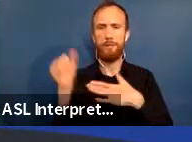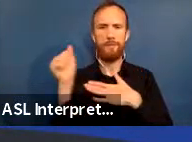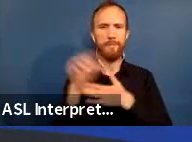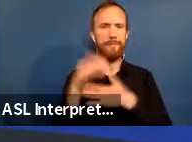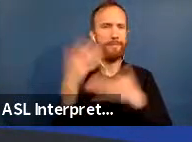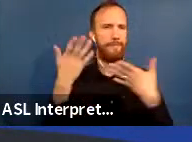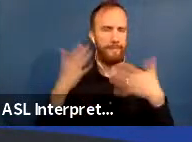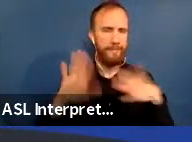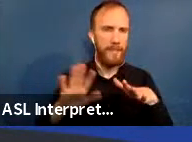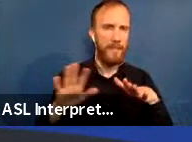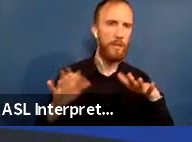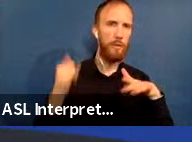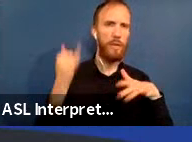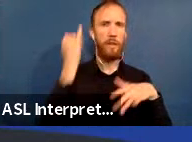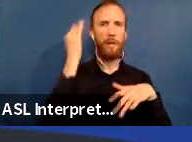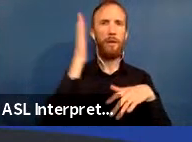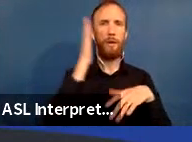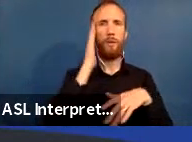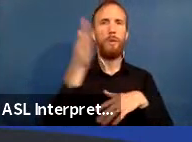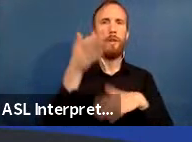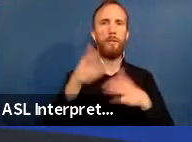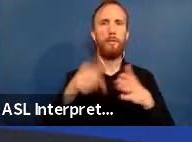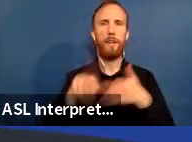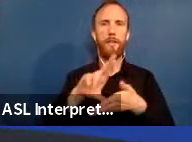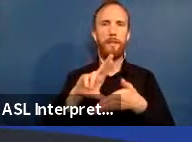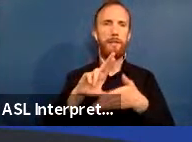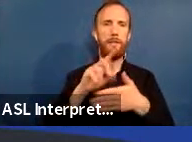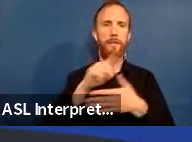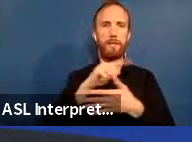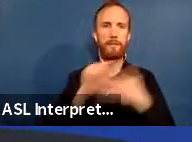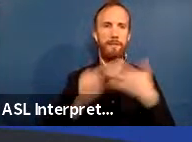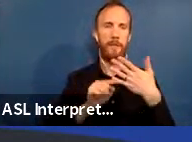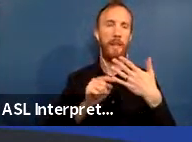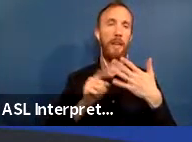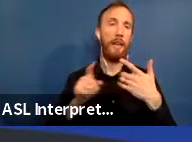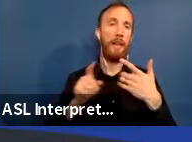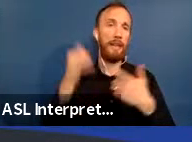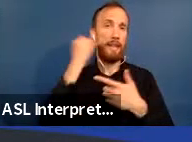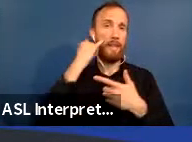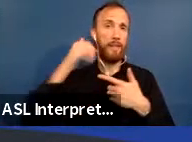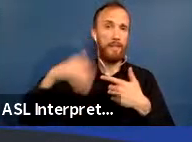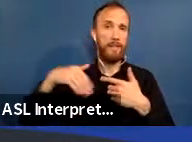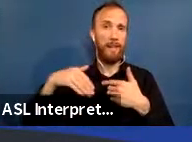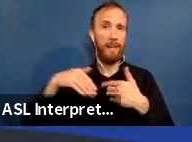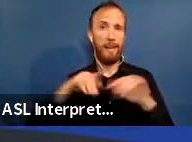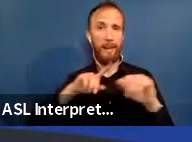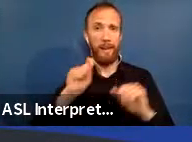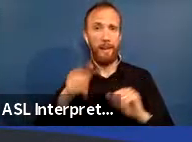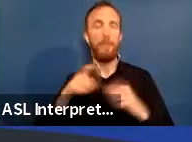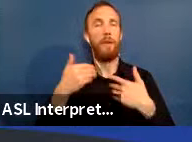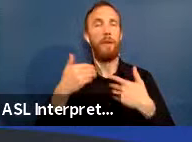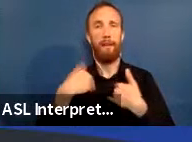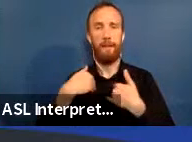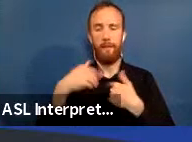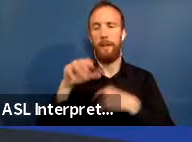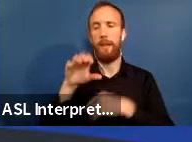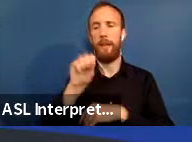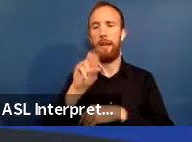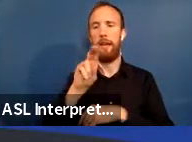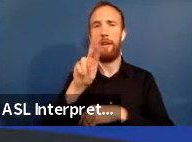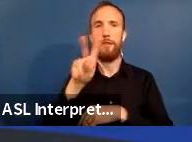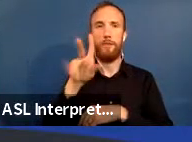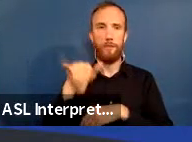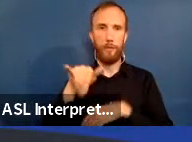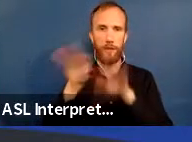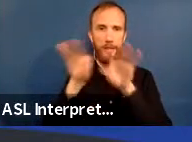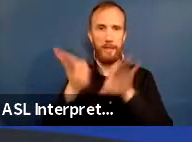question. And if you haven't, you'll be able to ask us in the survey and to give some additional inputs. Two things I